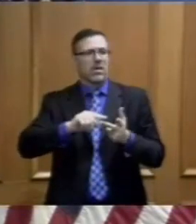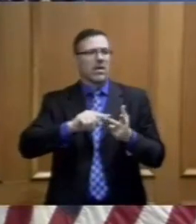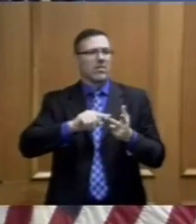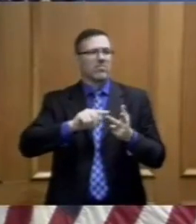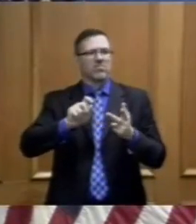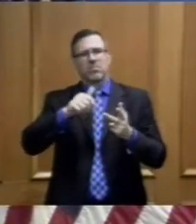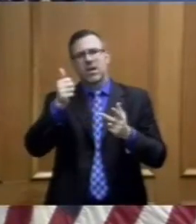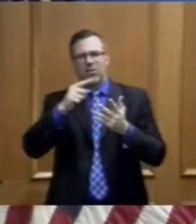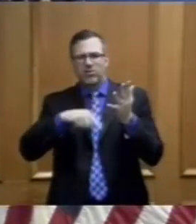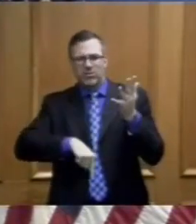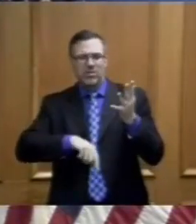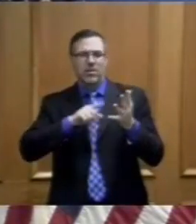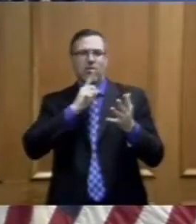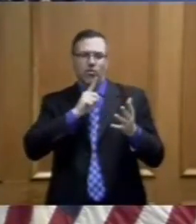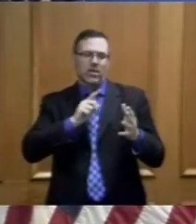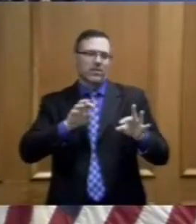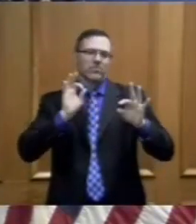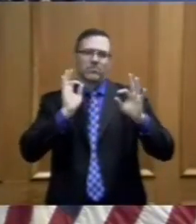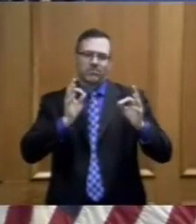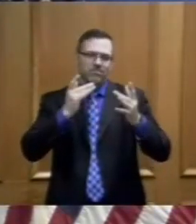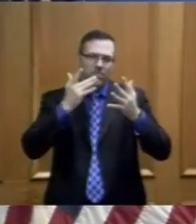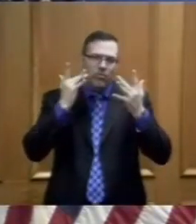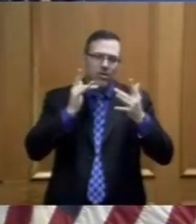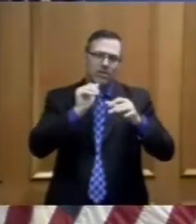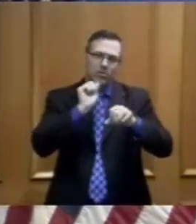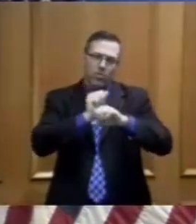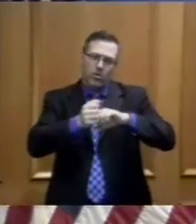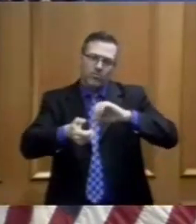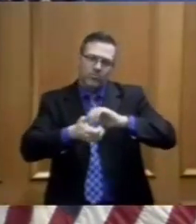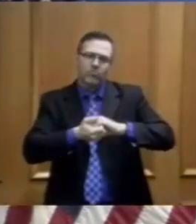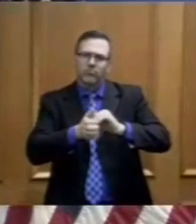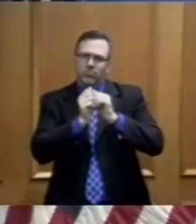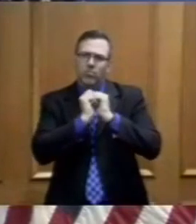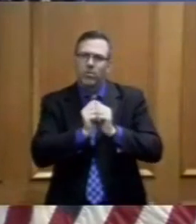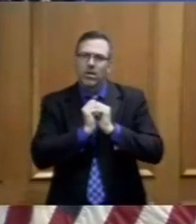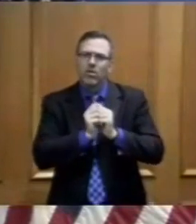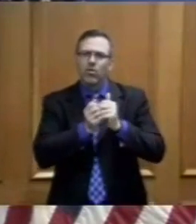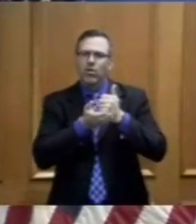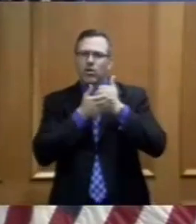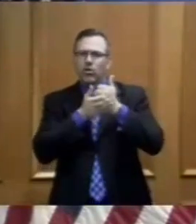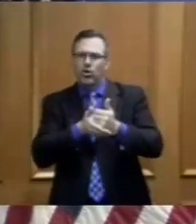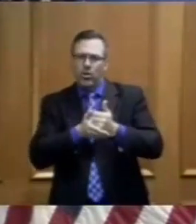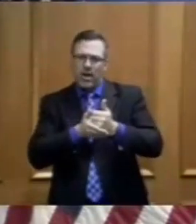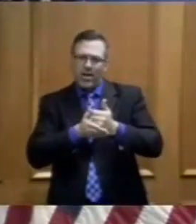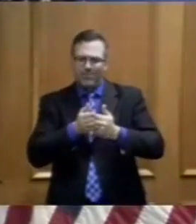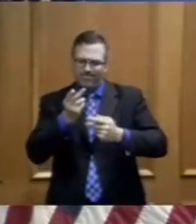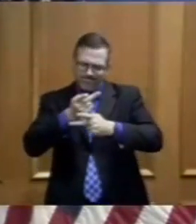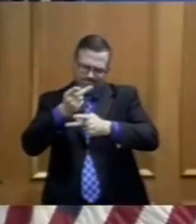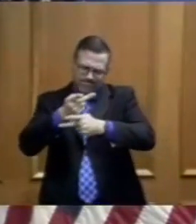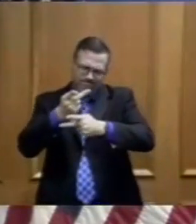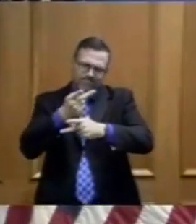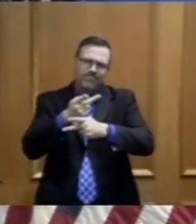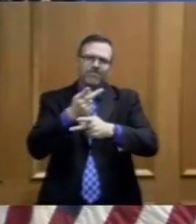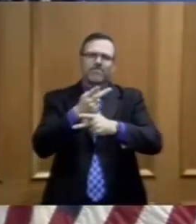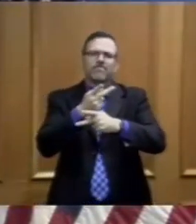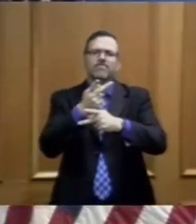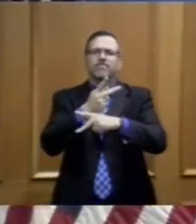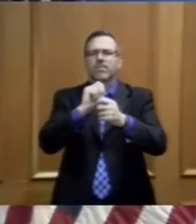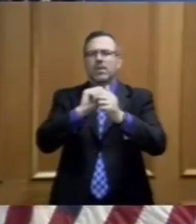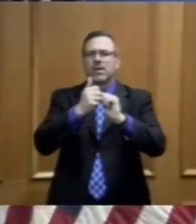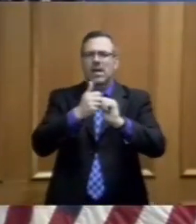extraordinarily gracious, been collaborating this entire time to come up with designs that would be